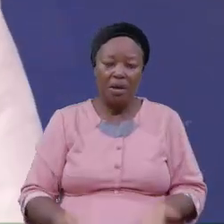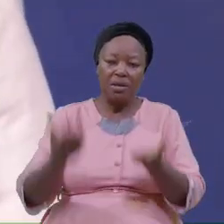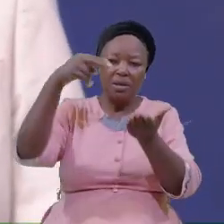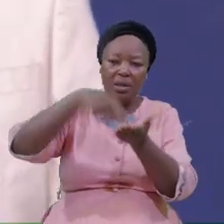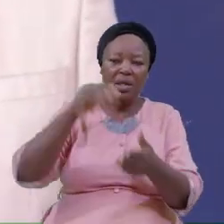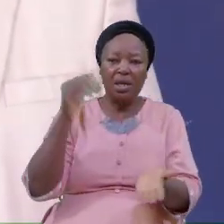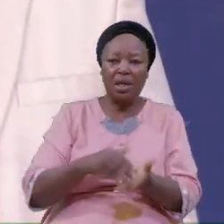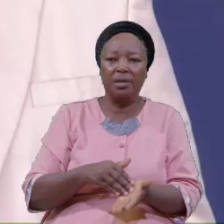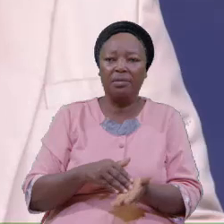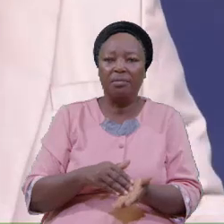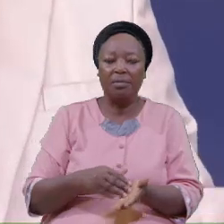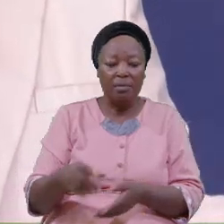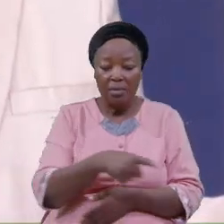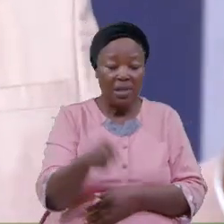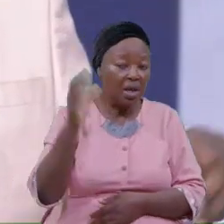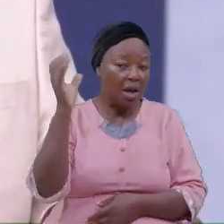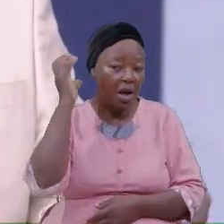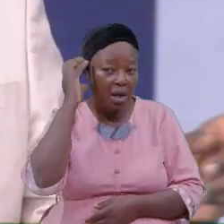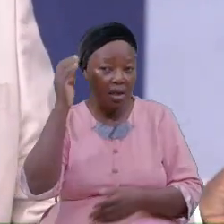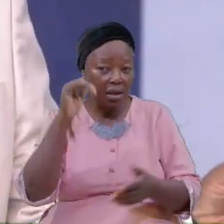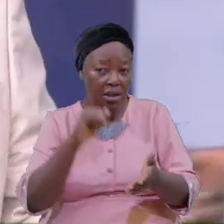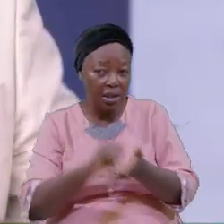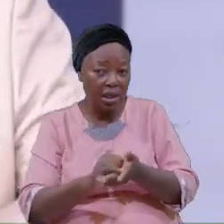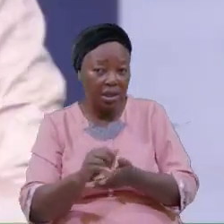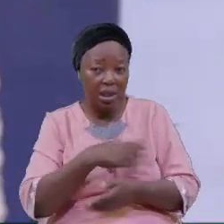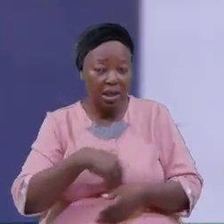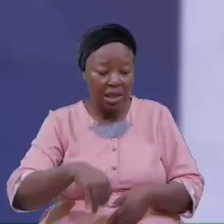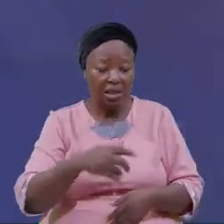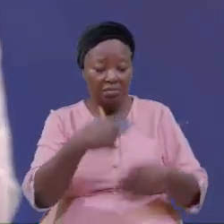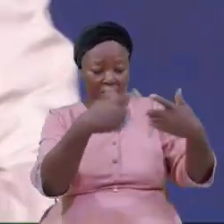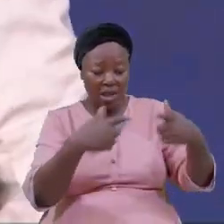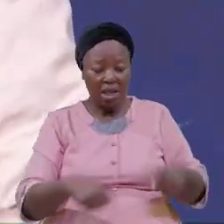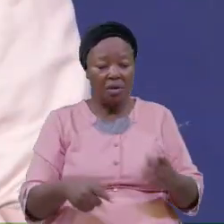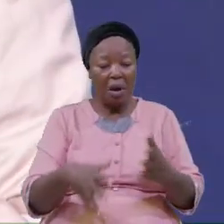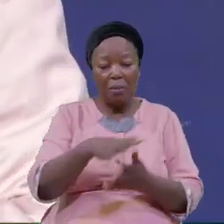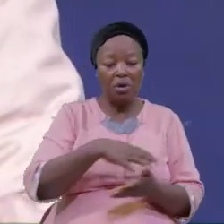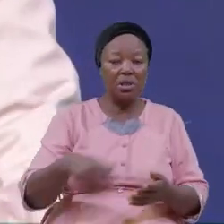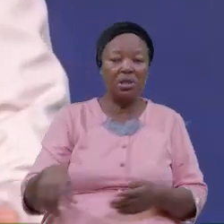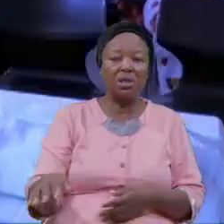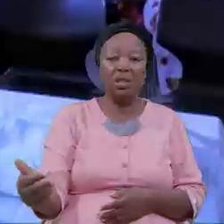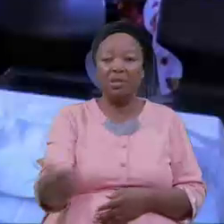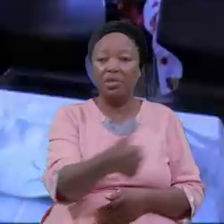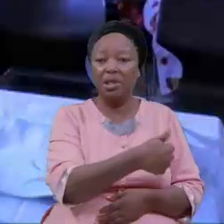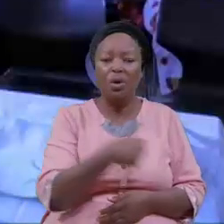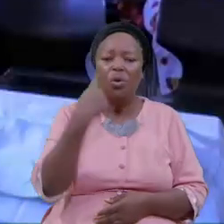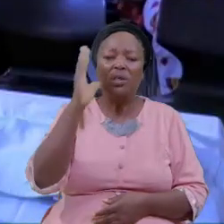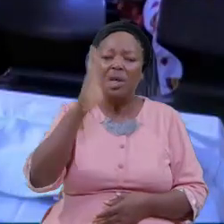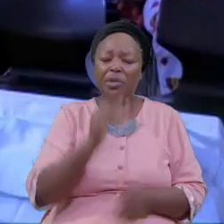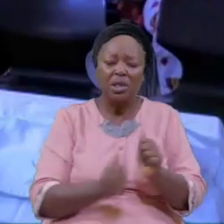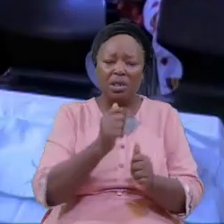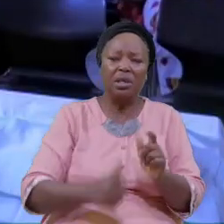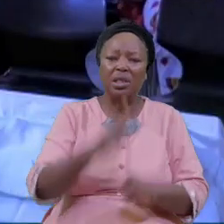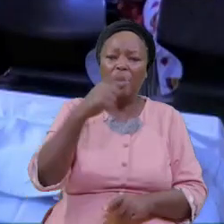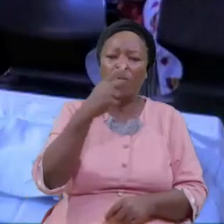They heard that and they were arguing among themselves. Who shall be the greatest? Who is the highest? Who is